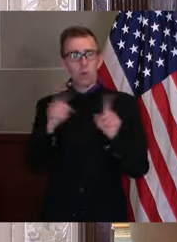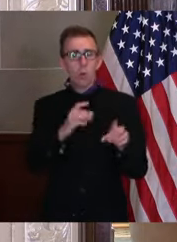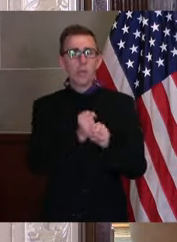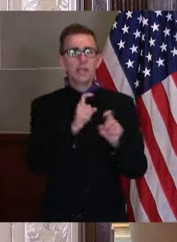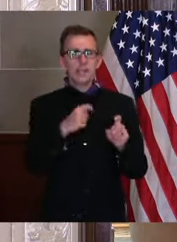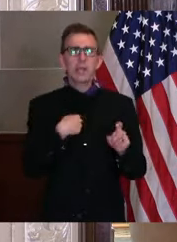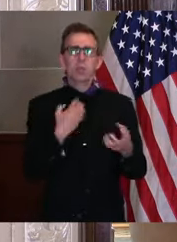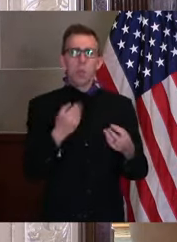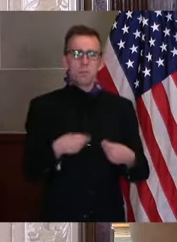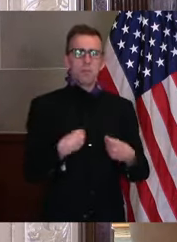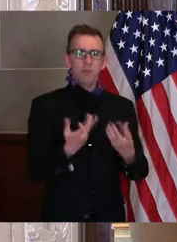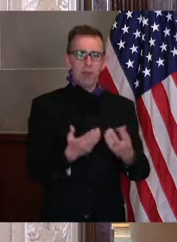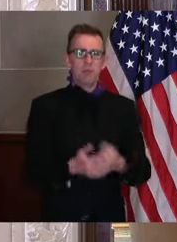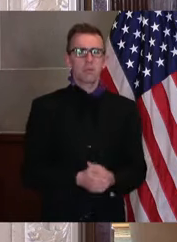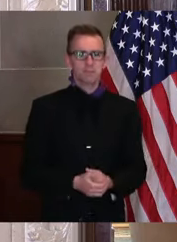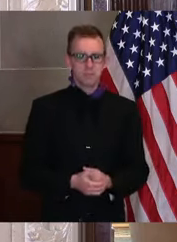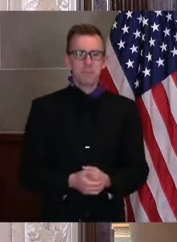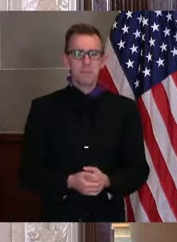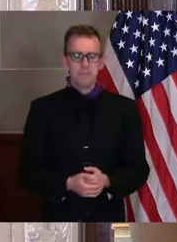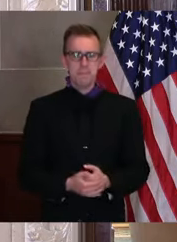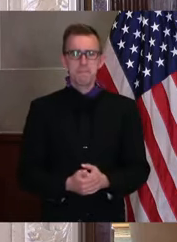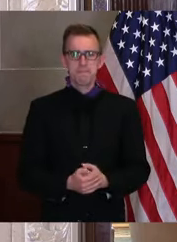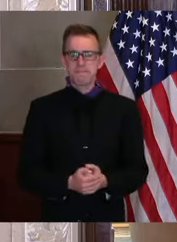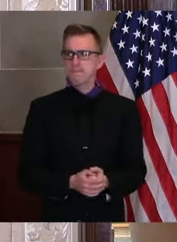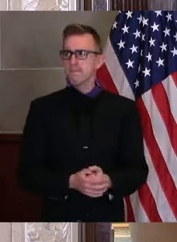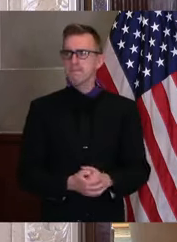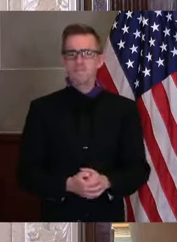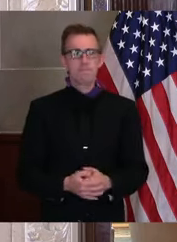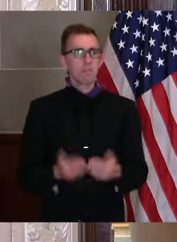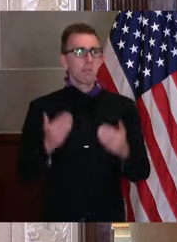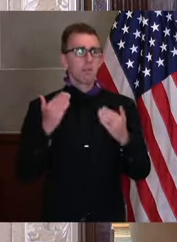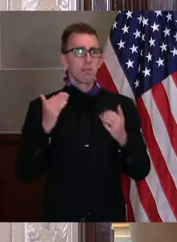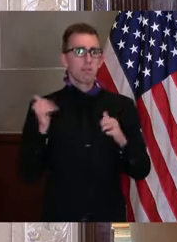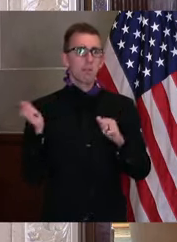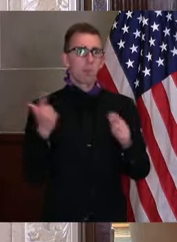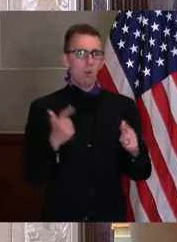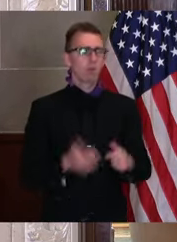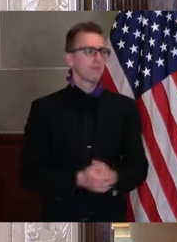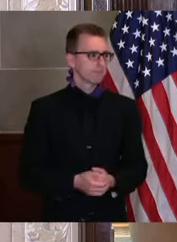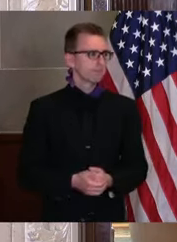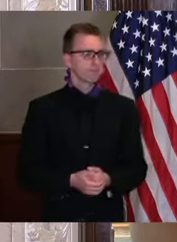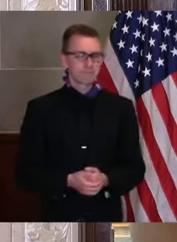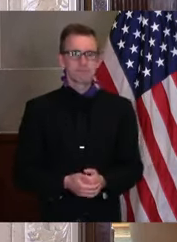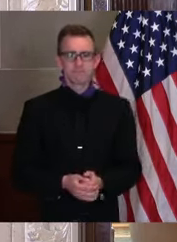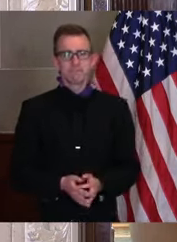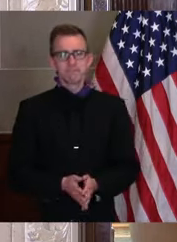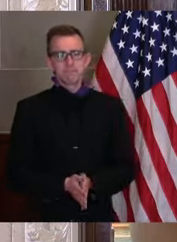for them. And we're going to work awful hard to make sure that happens. Thank you. Thanks, everybody. Thank you very much.